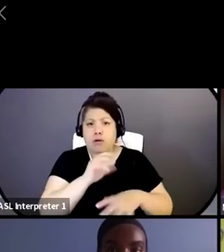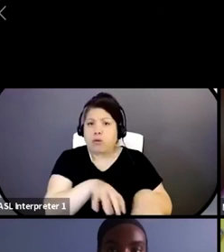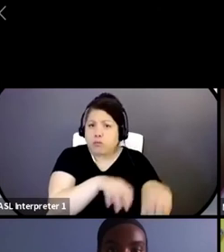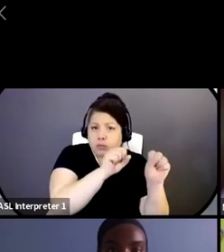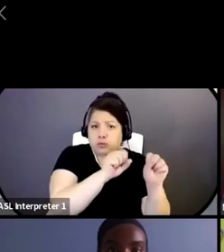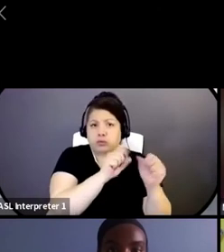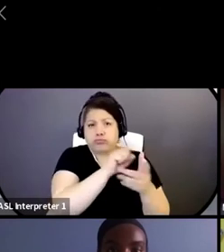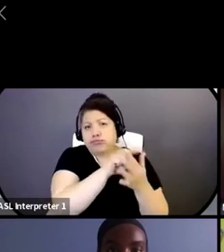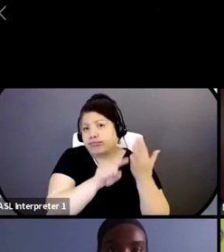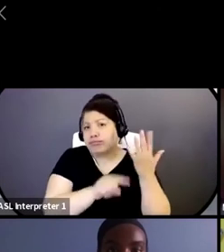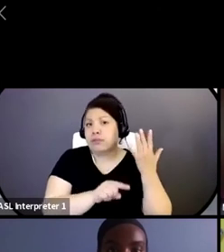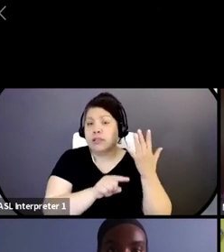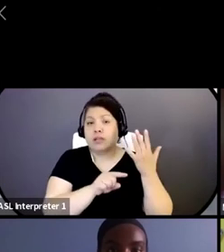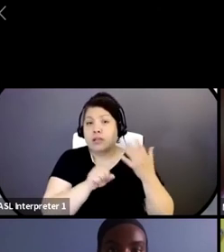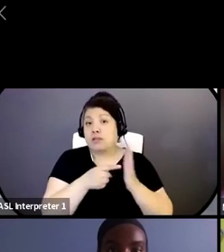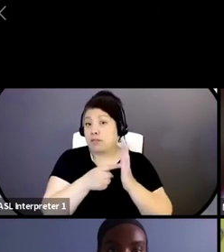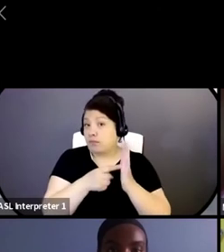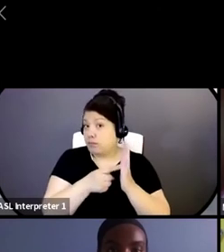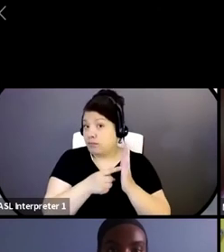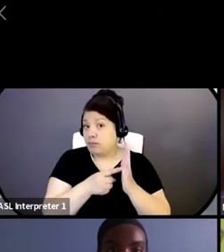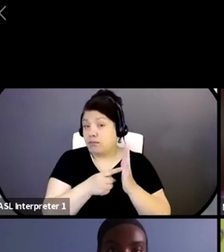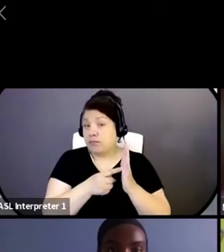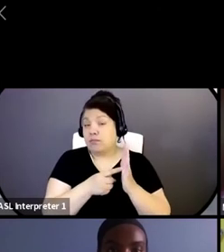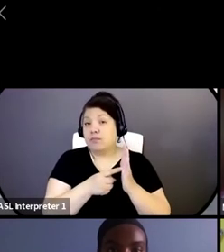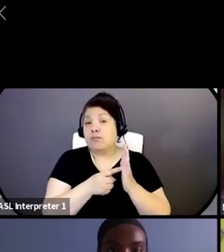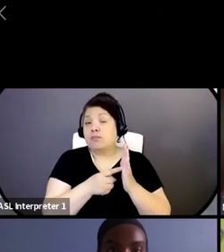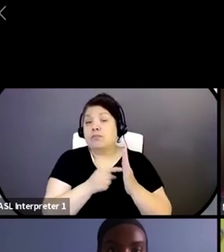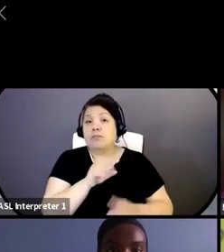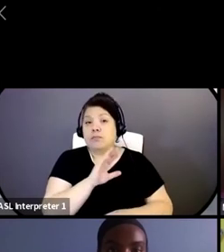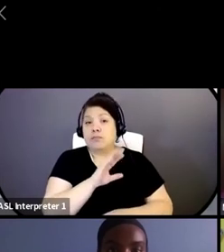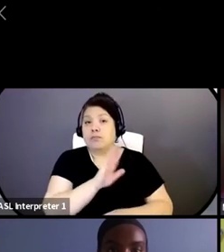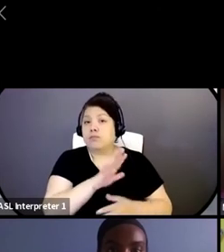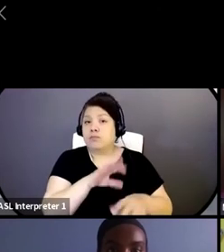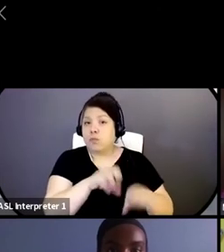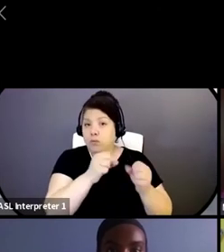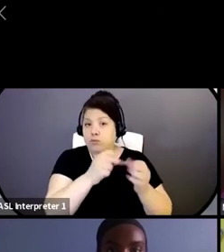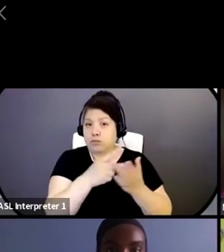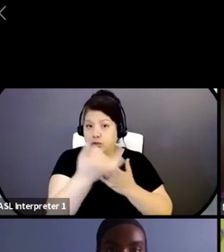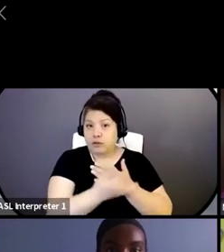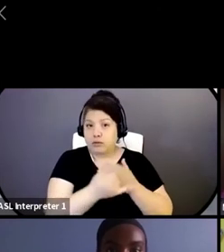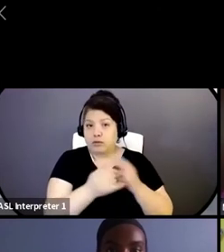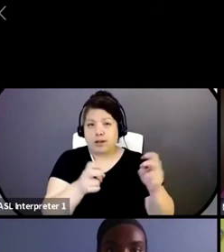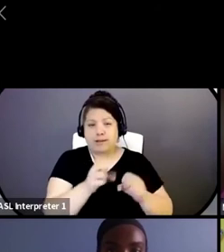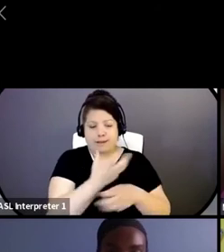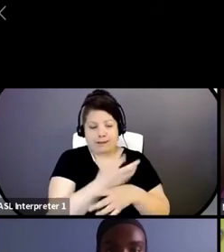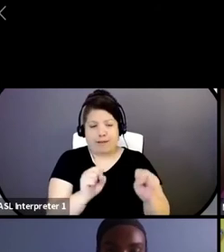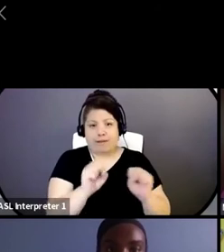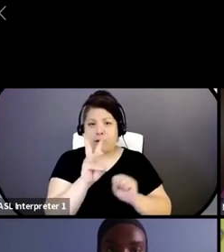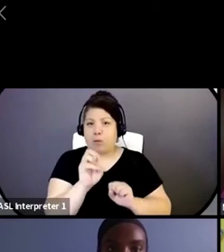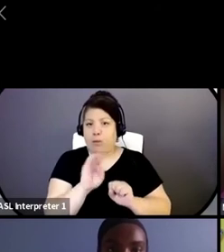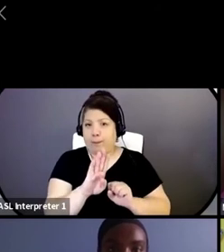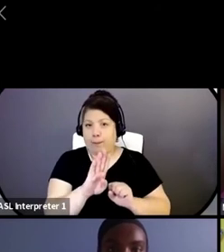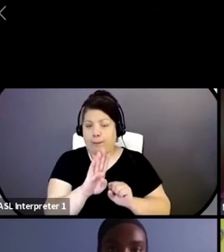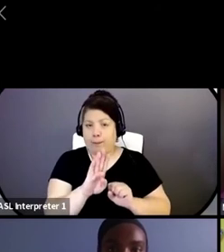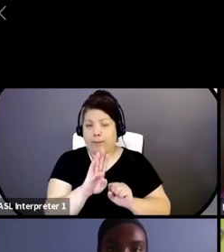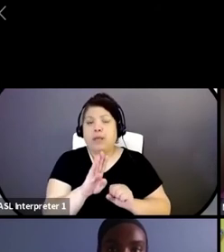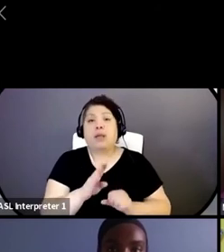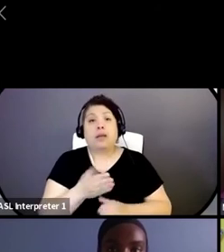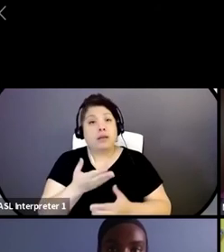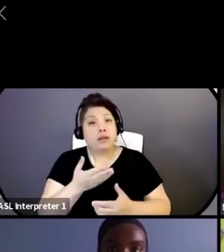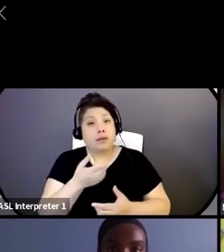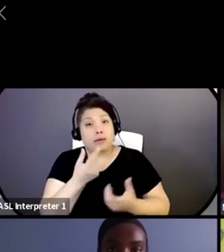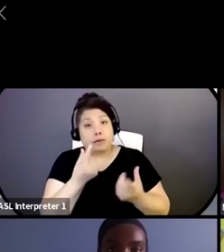One of the examples that they talk about is a project called Safety Labs, where it's basically